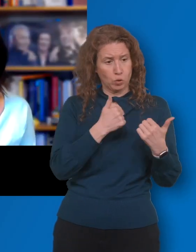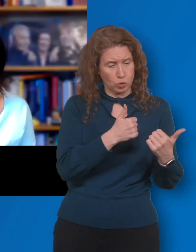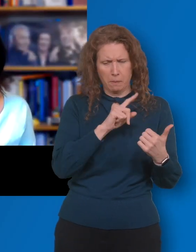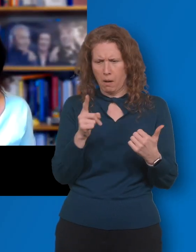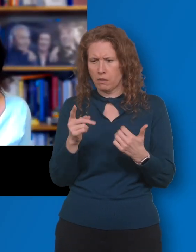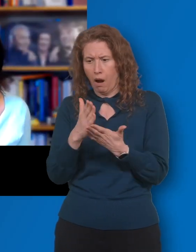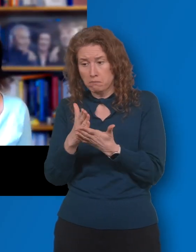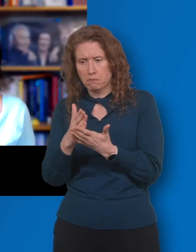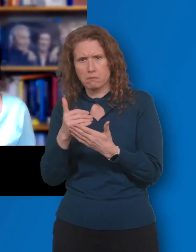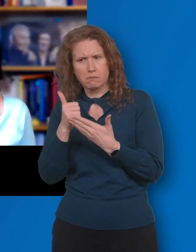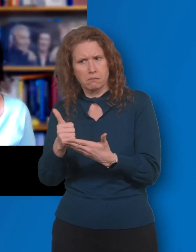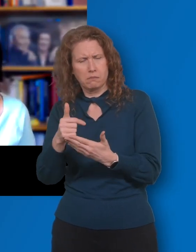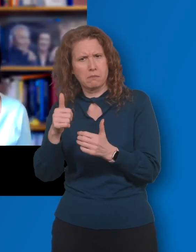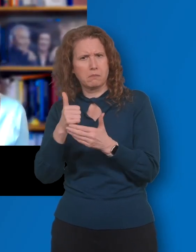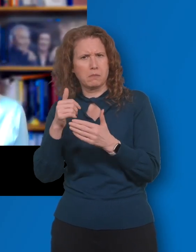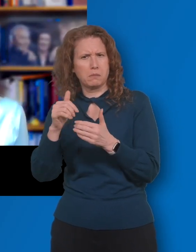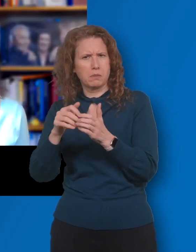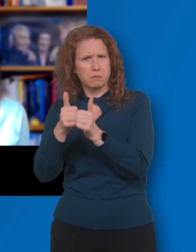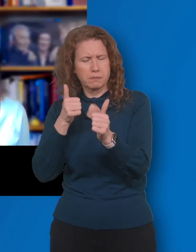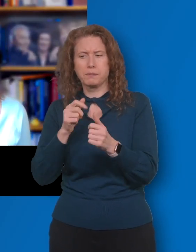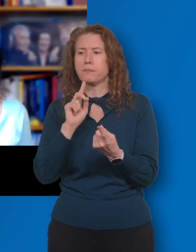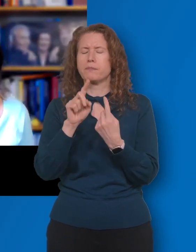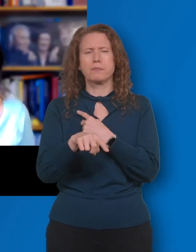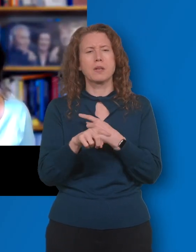So the argument about performance is an